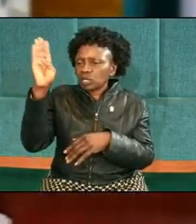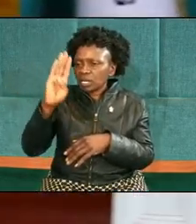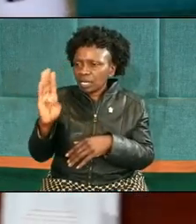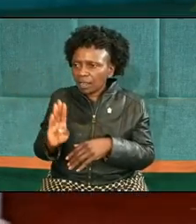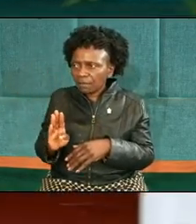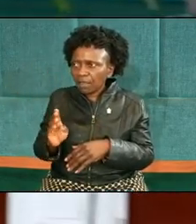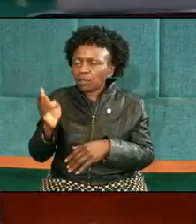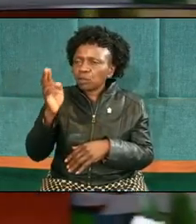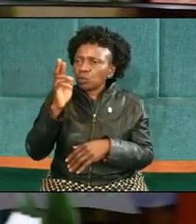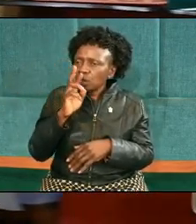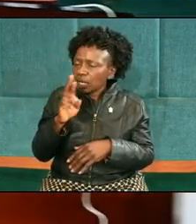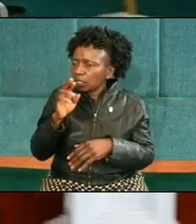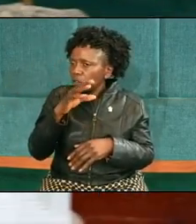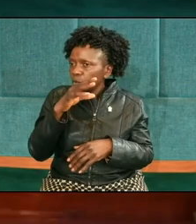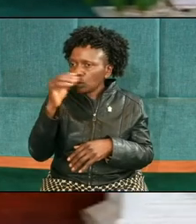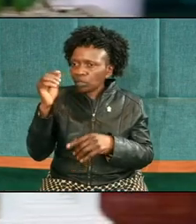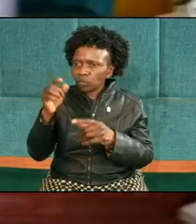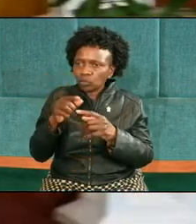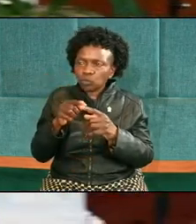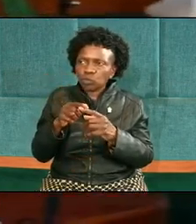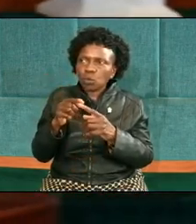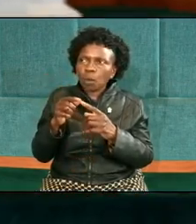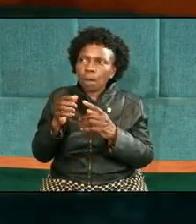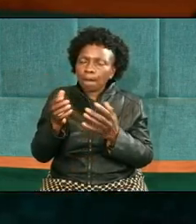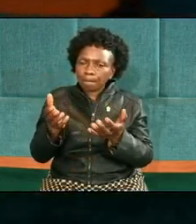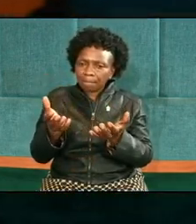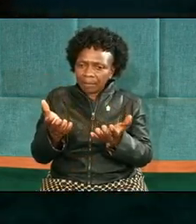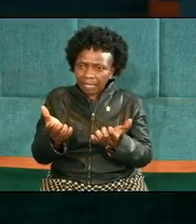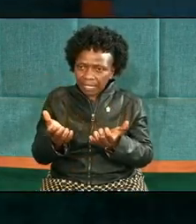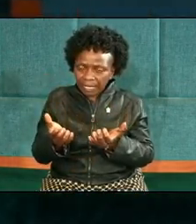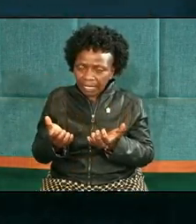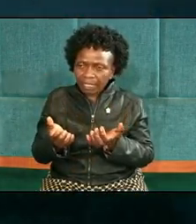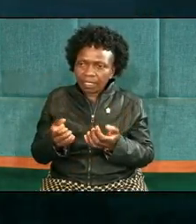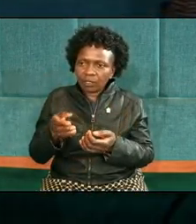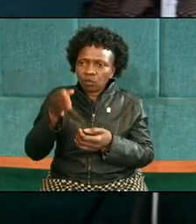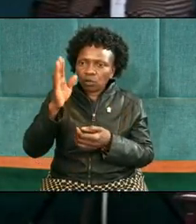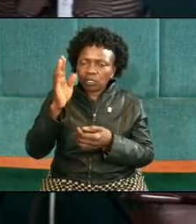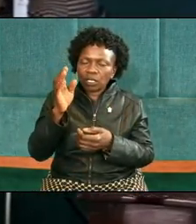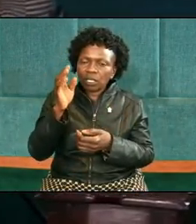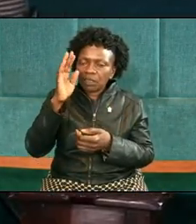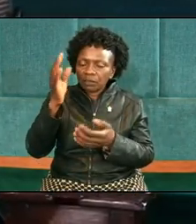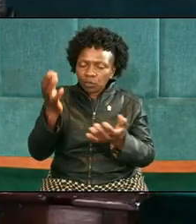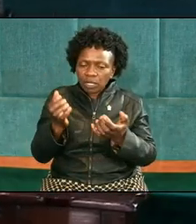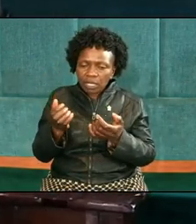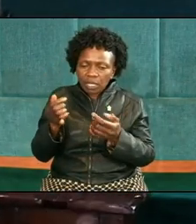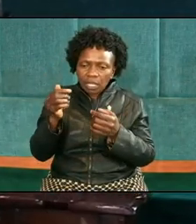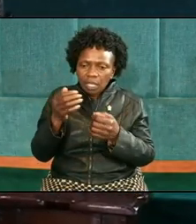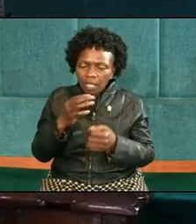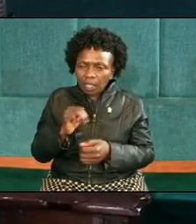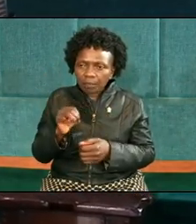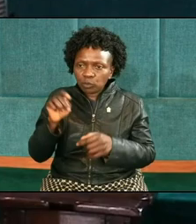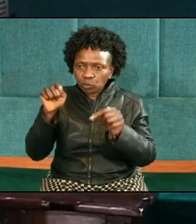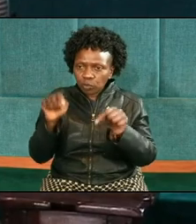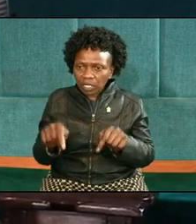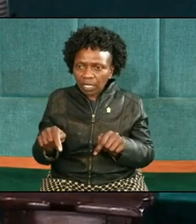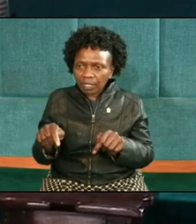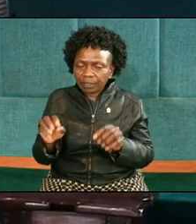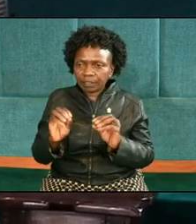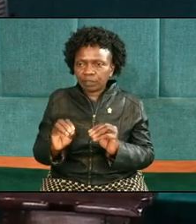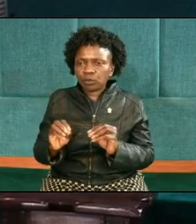You are going to need God. If you don't need him today, you're going to